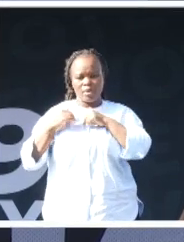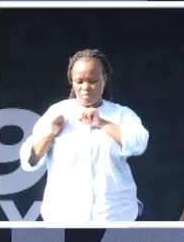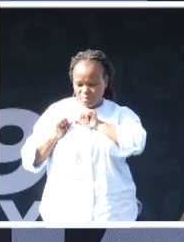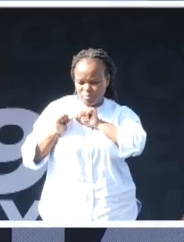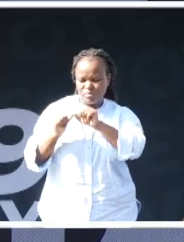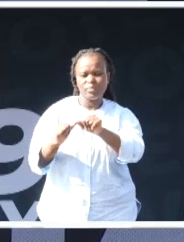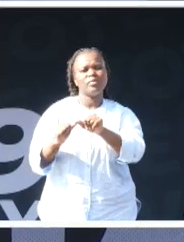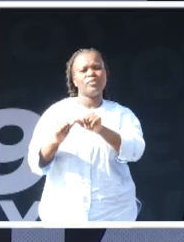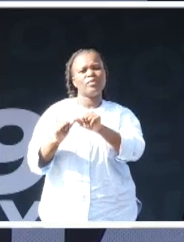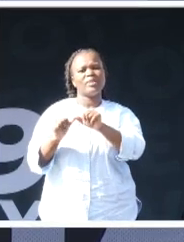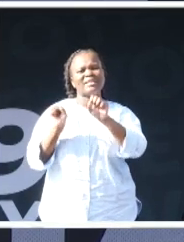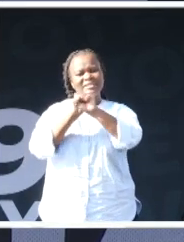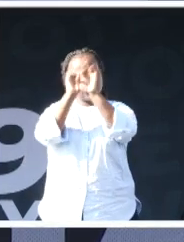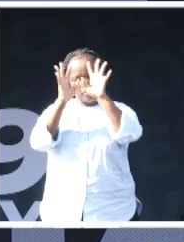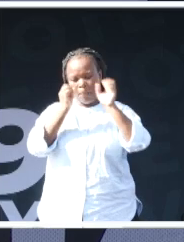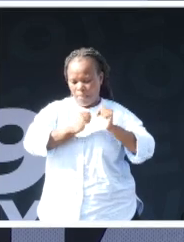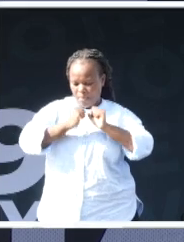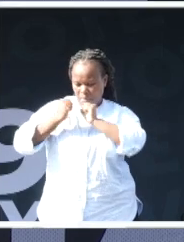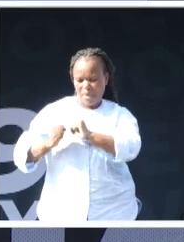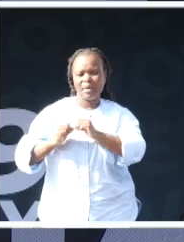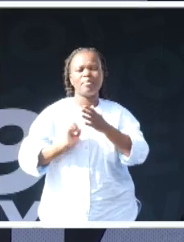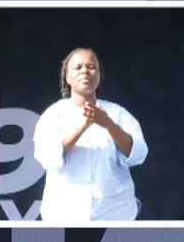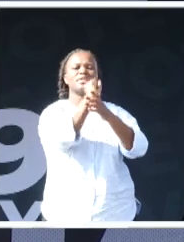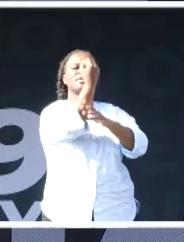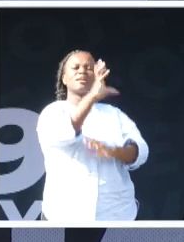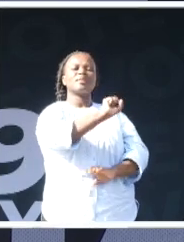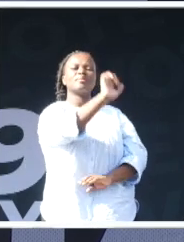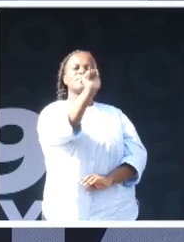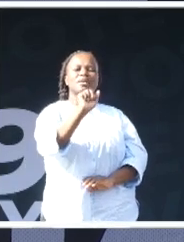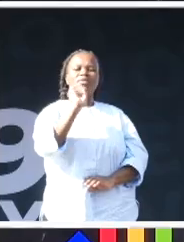clear. RISE Mzansi is here to